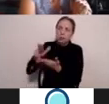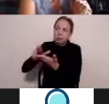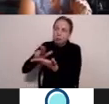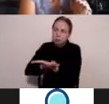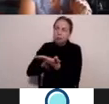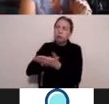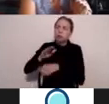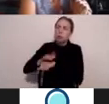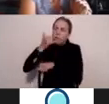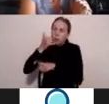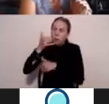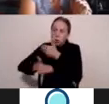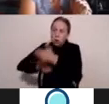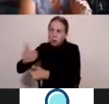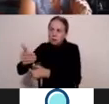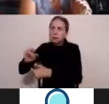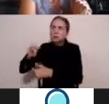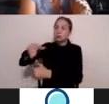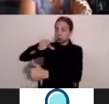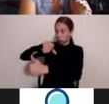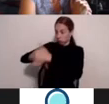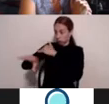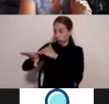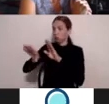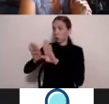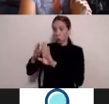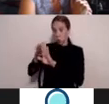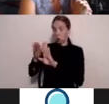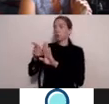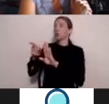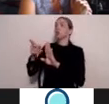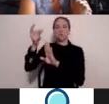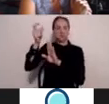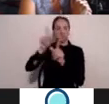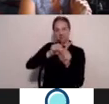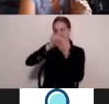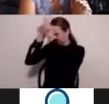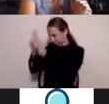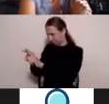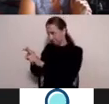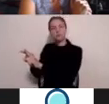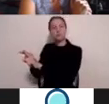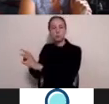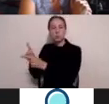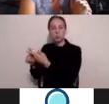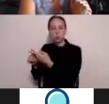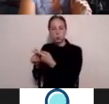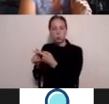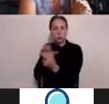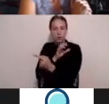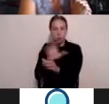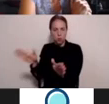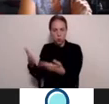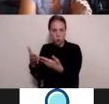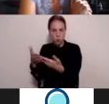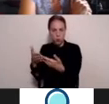process, when you come through the door that you're escorted right into a clinic room, those